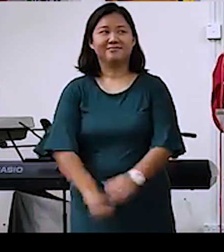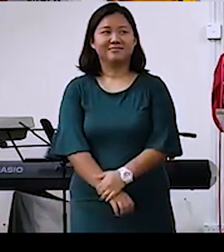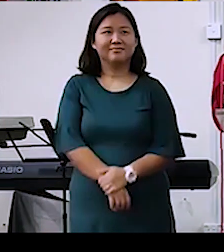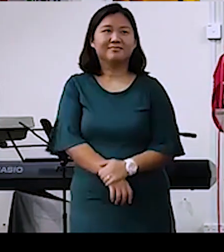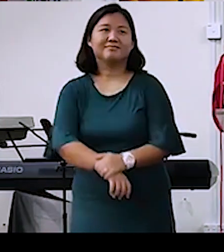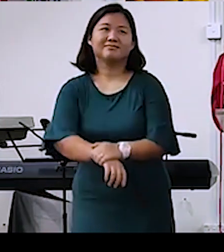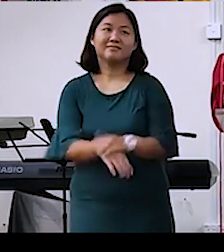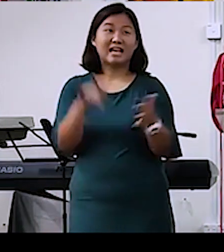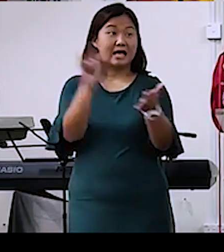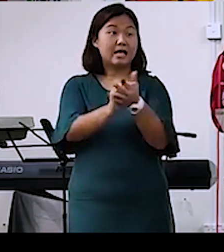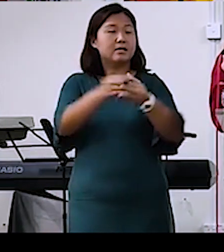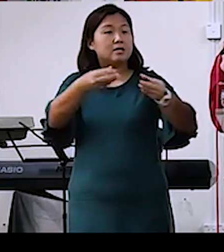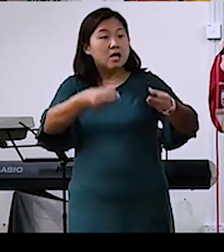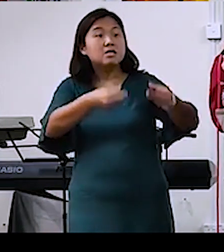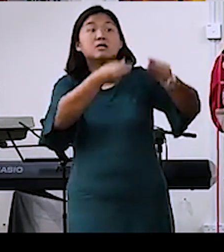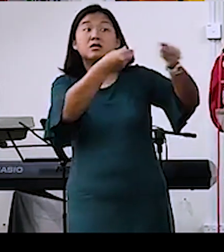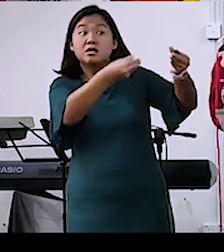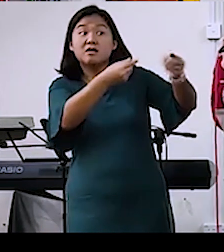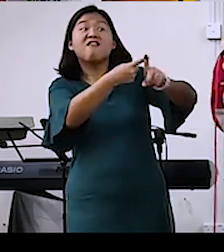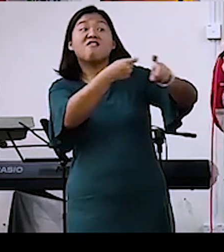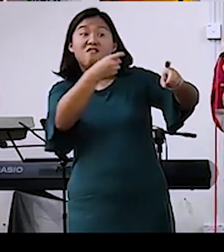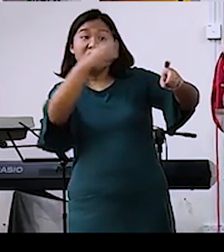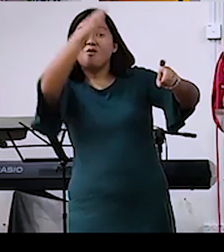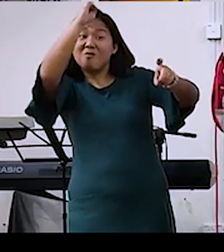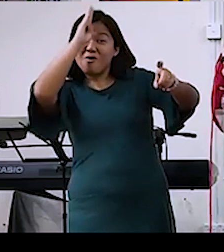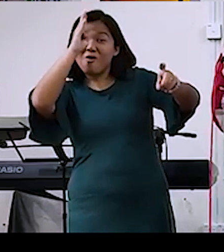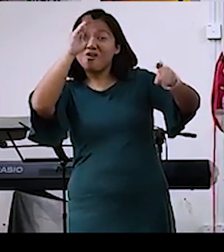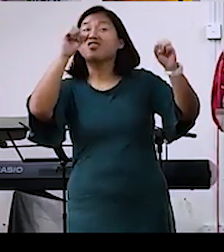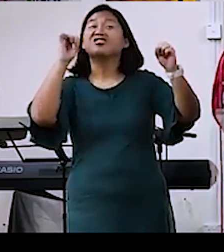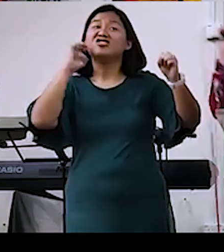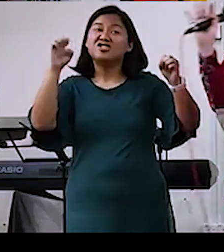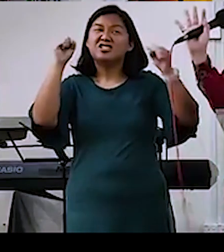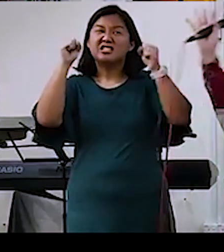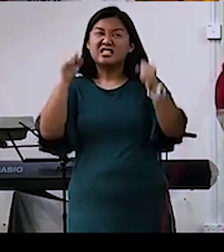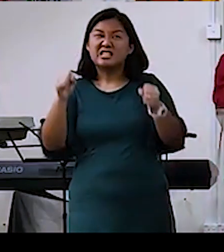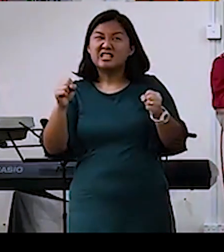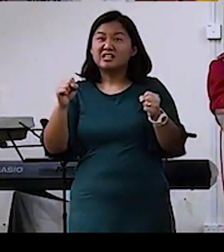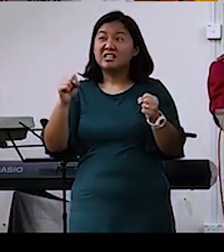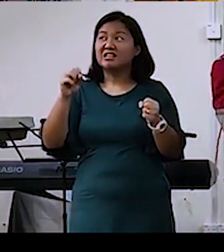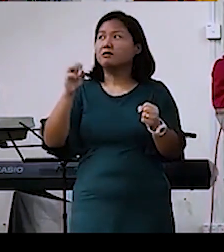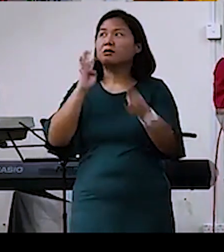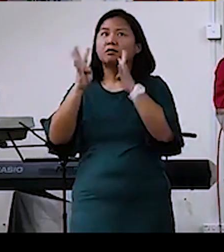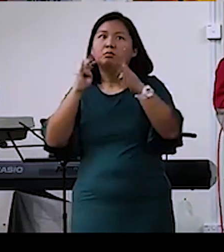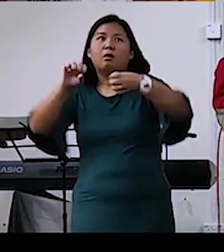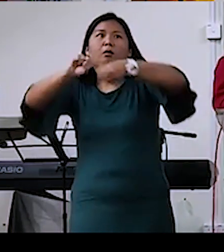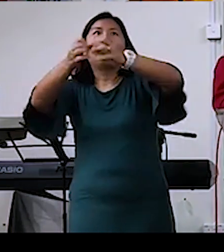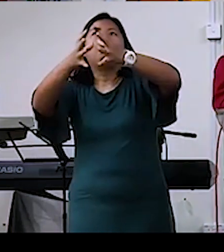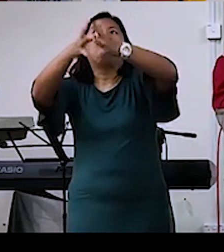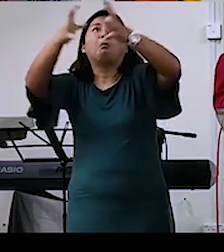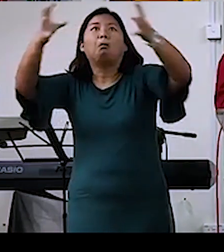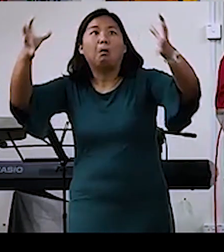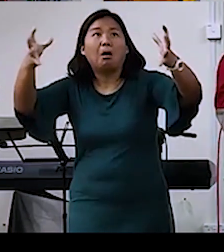Hallelujah. That's a gift. I wouldn't be able to do that. You speak so much and I interpret, I concise it